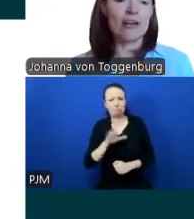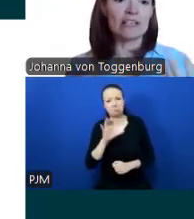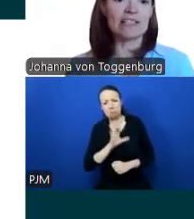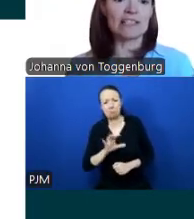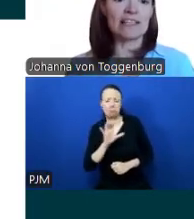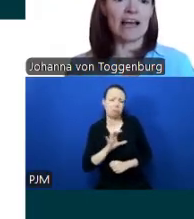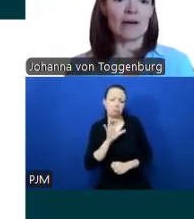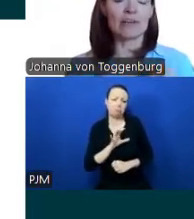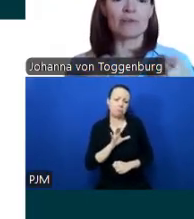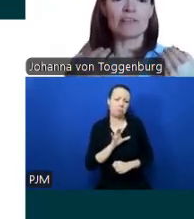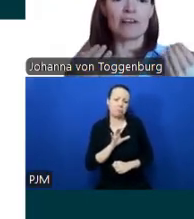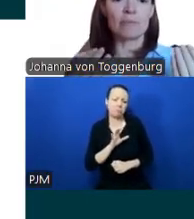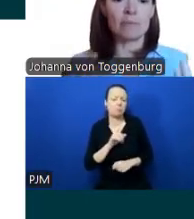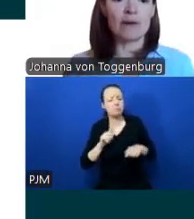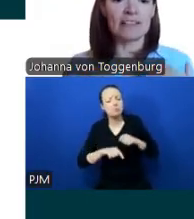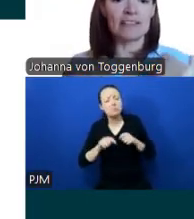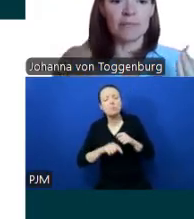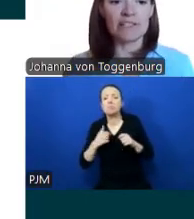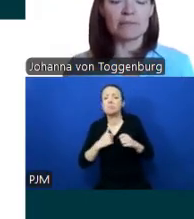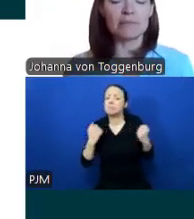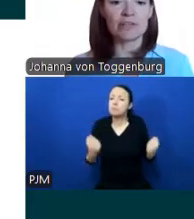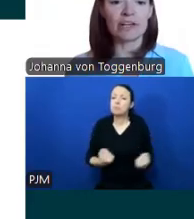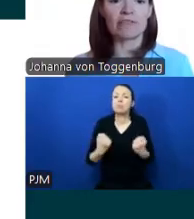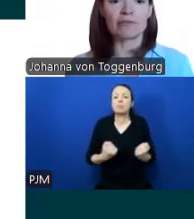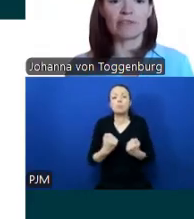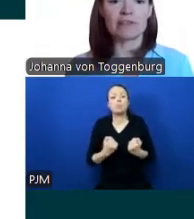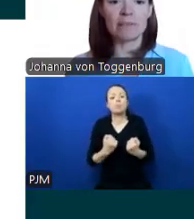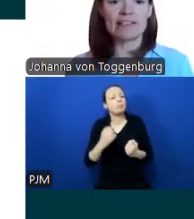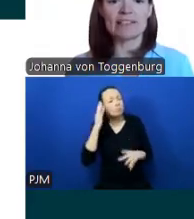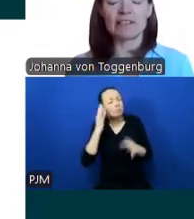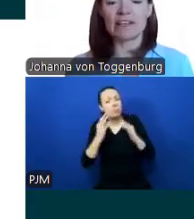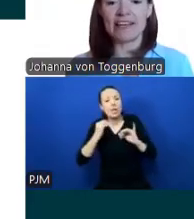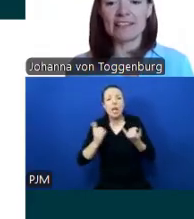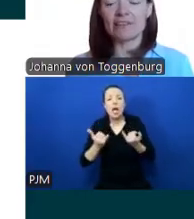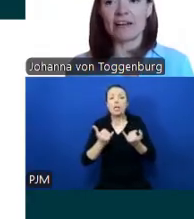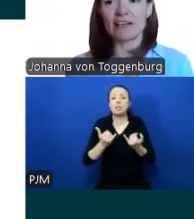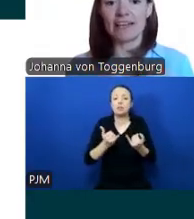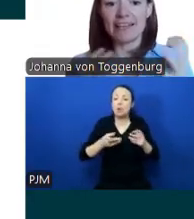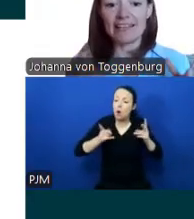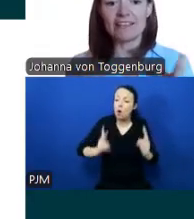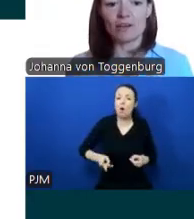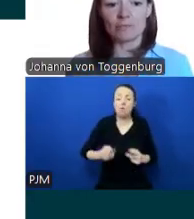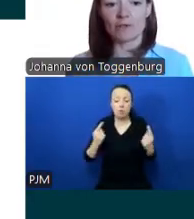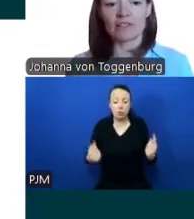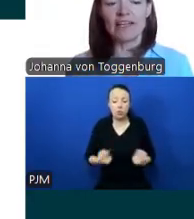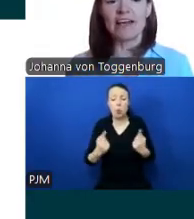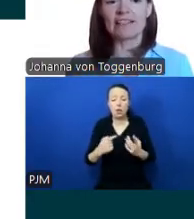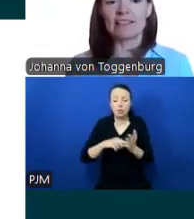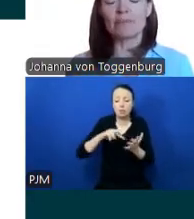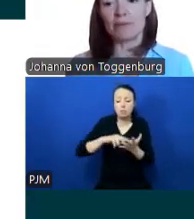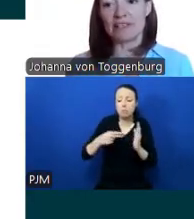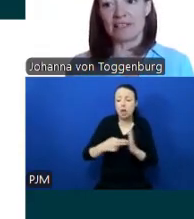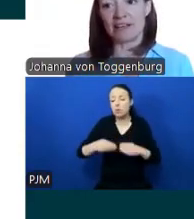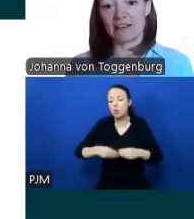basically trying to see how can we develop a practical participatory guide for municipalities to identify heat hotspots